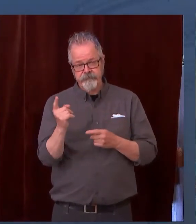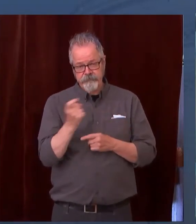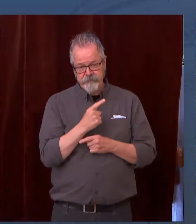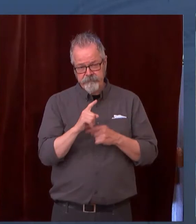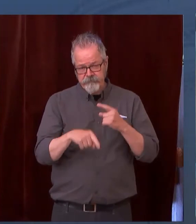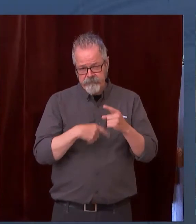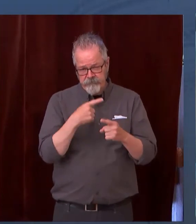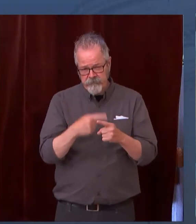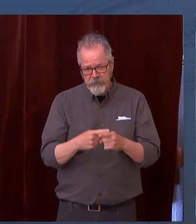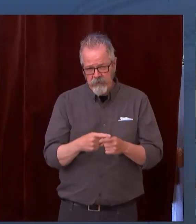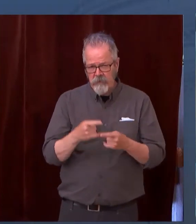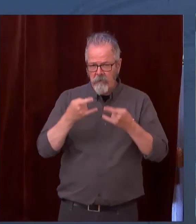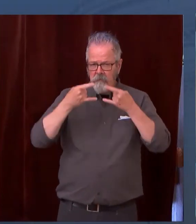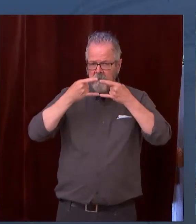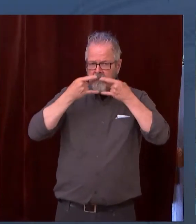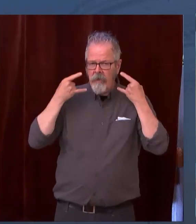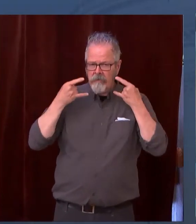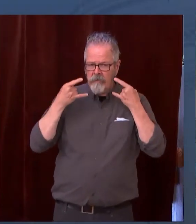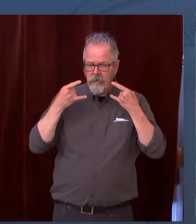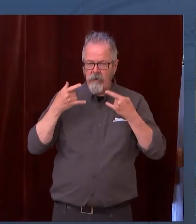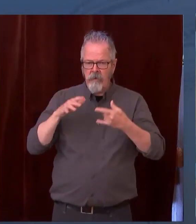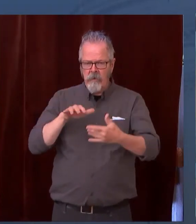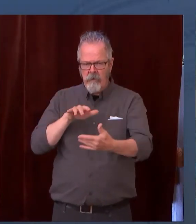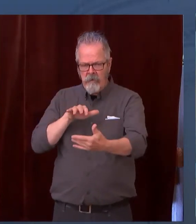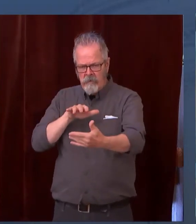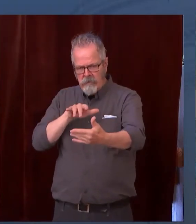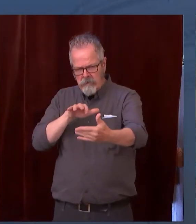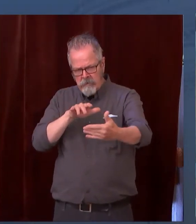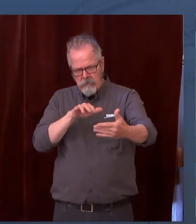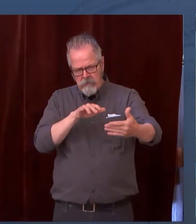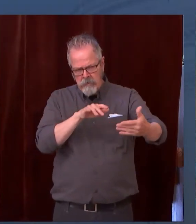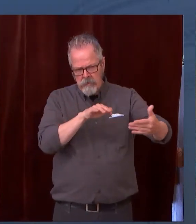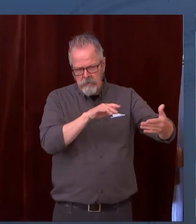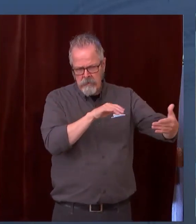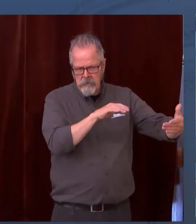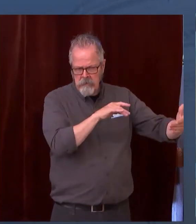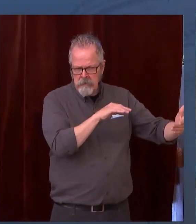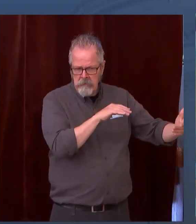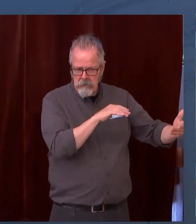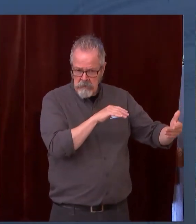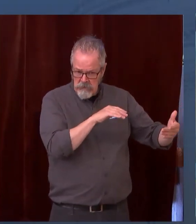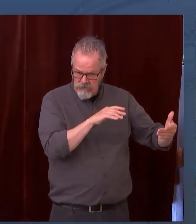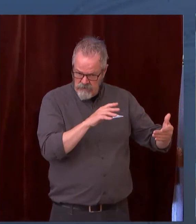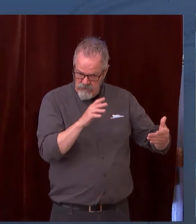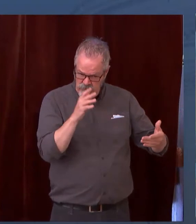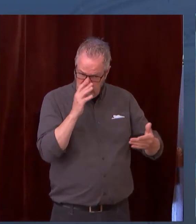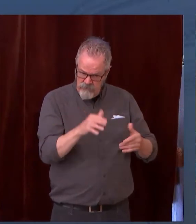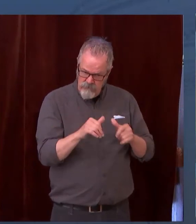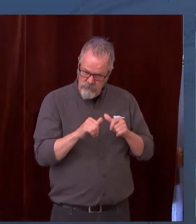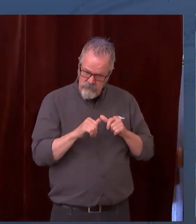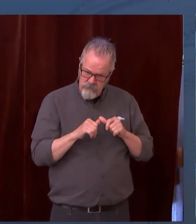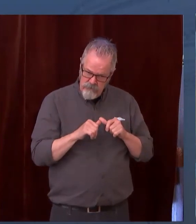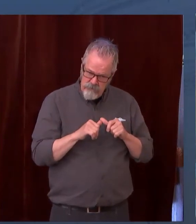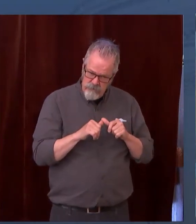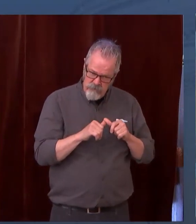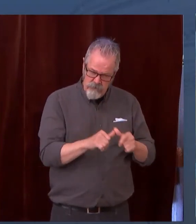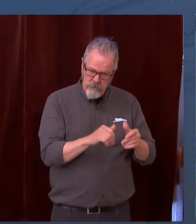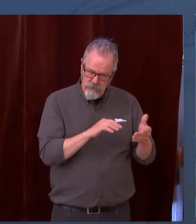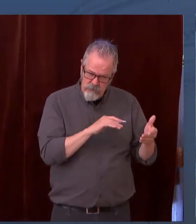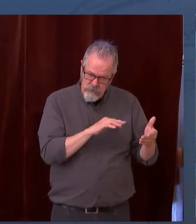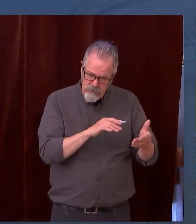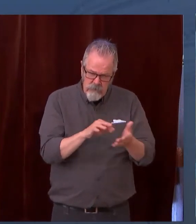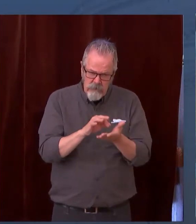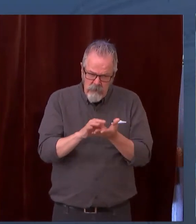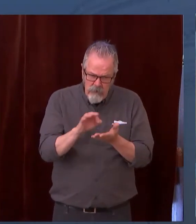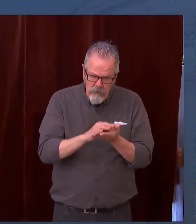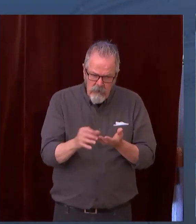as we continue to go forward, we'll keep examining if that's important as counties' situations change. We